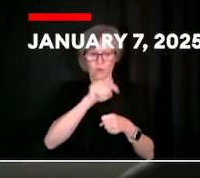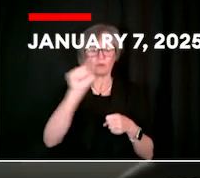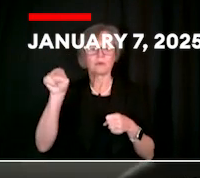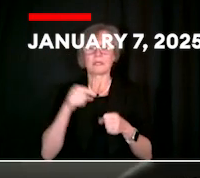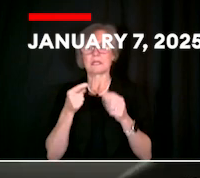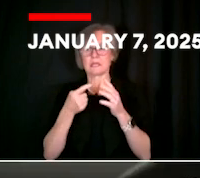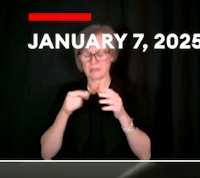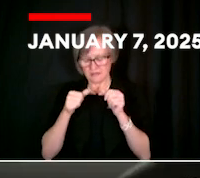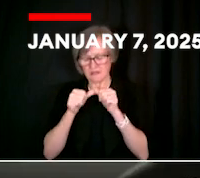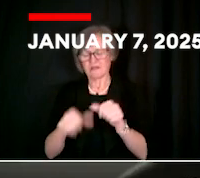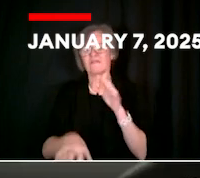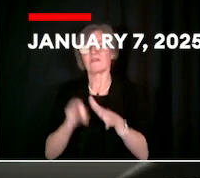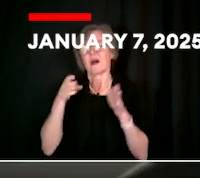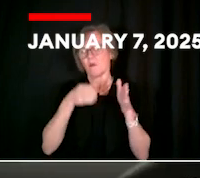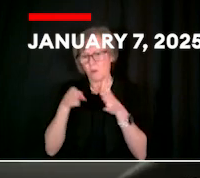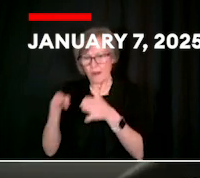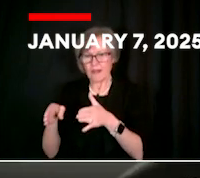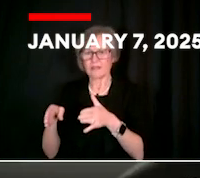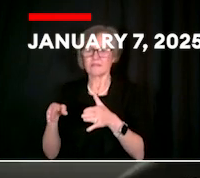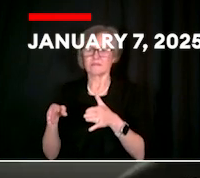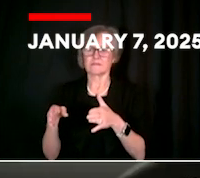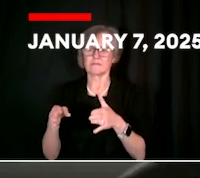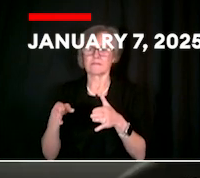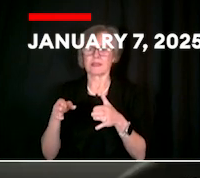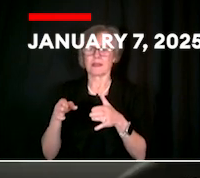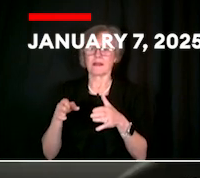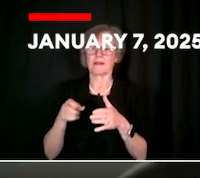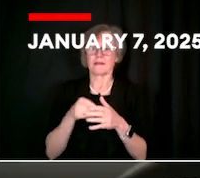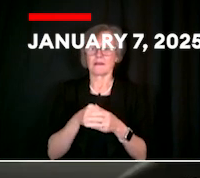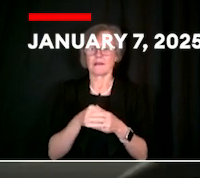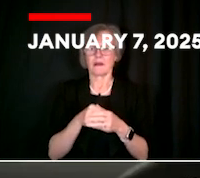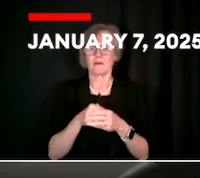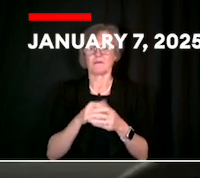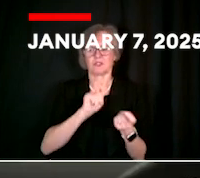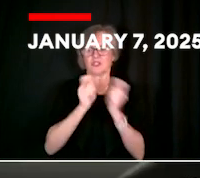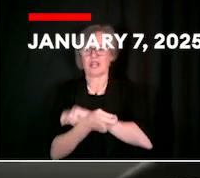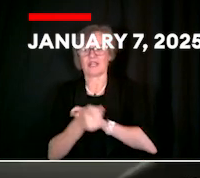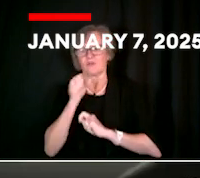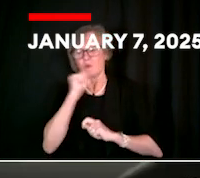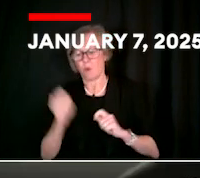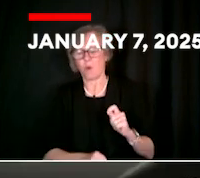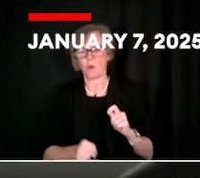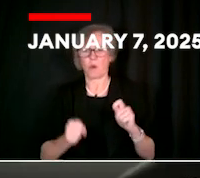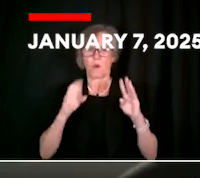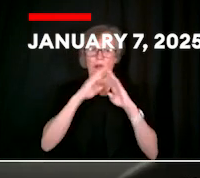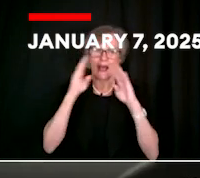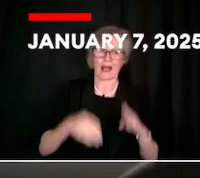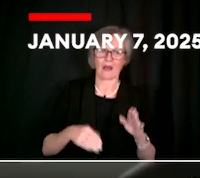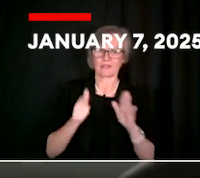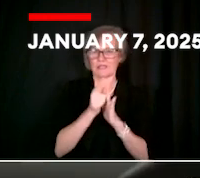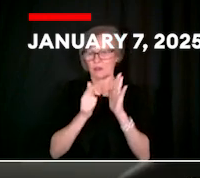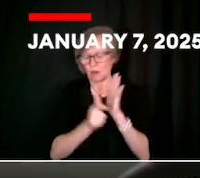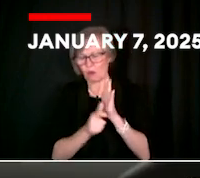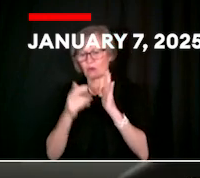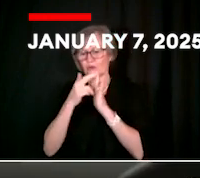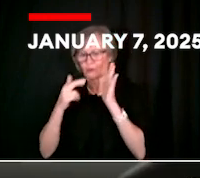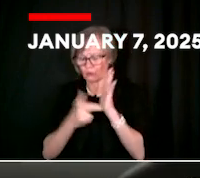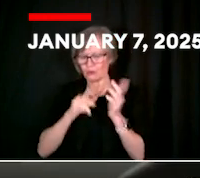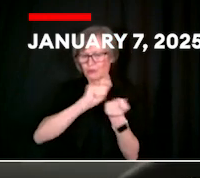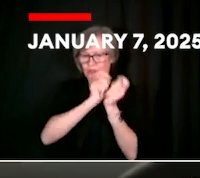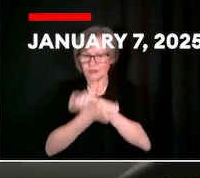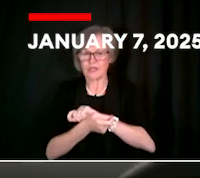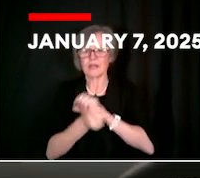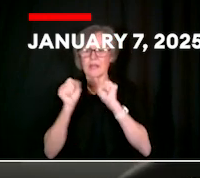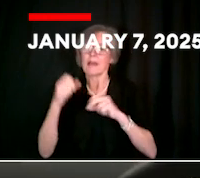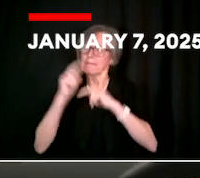find ways of how we move our archaic housing laws and rules so that we can't build